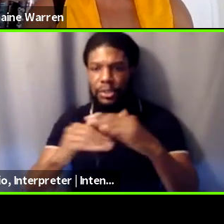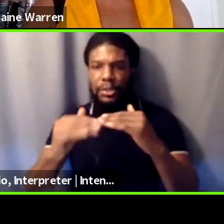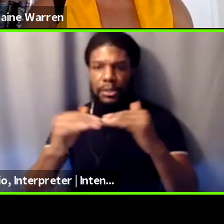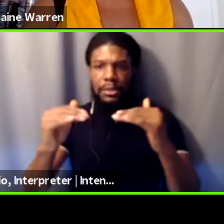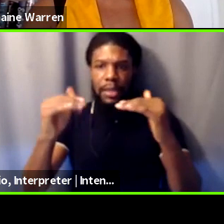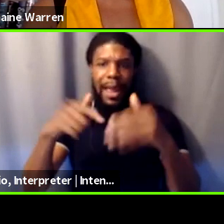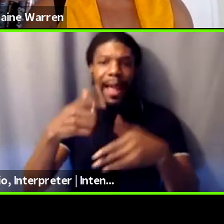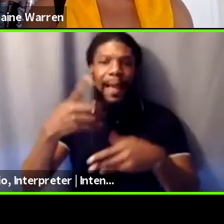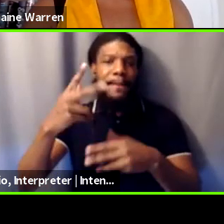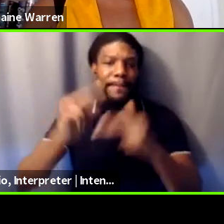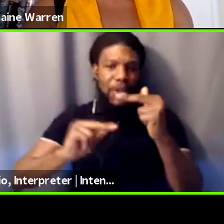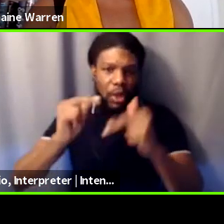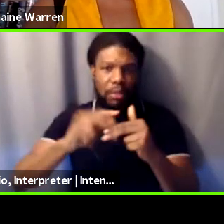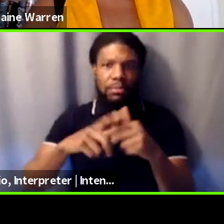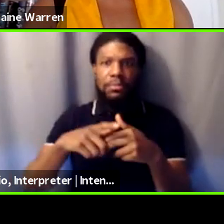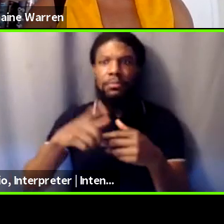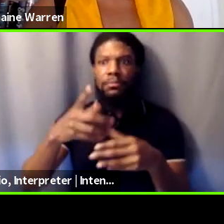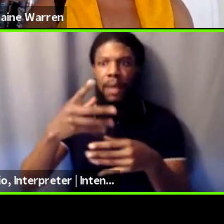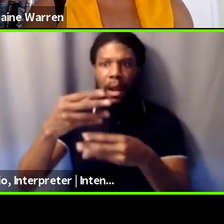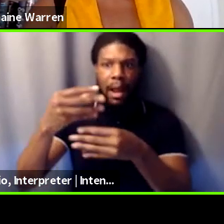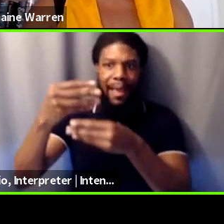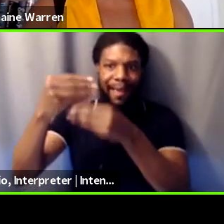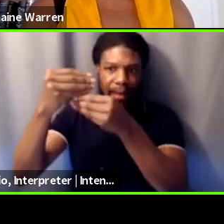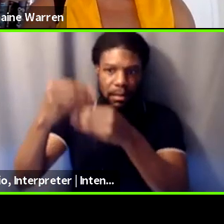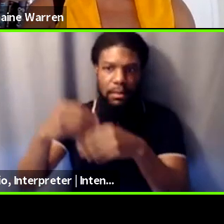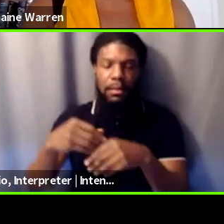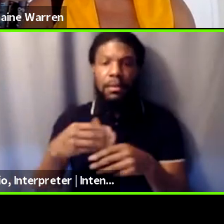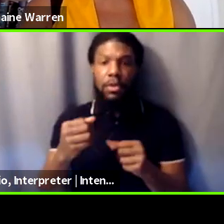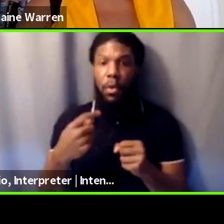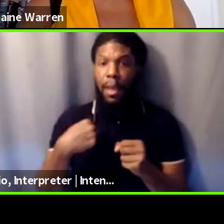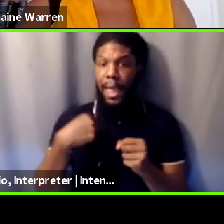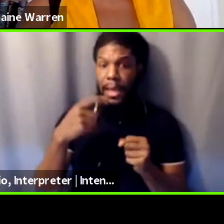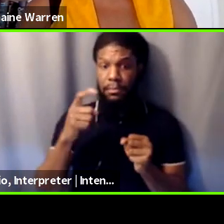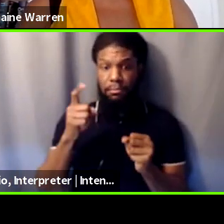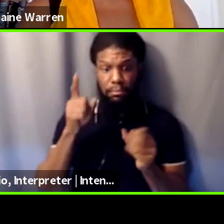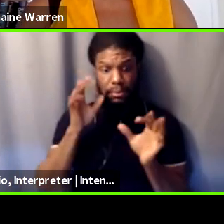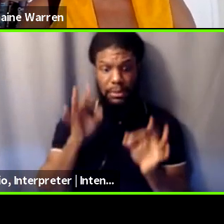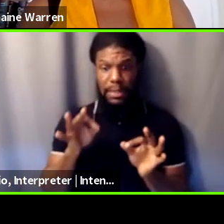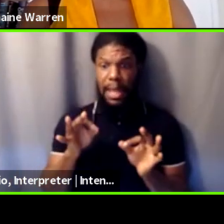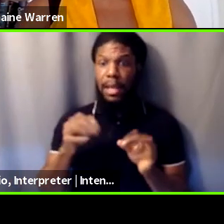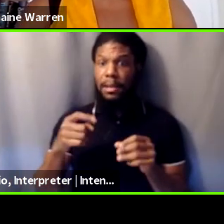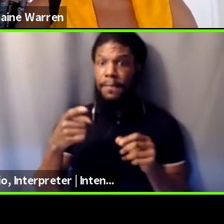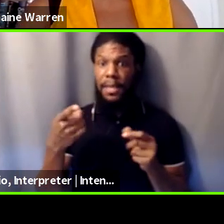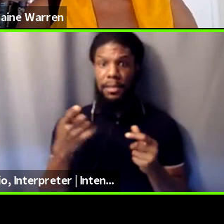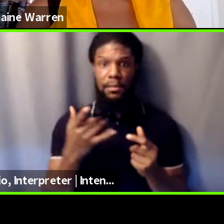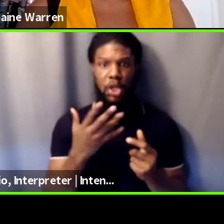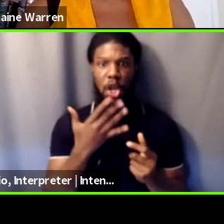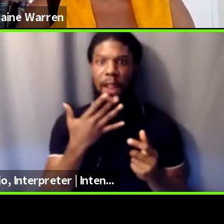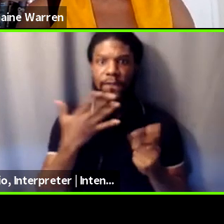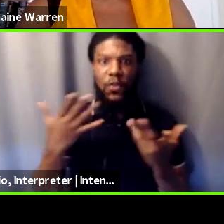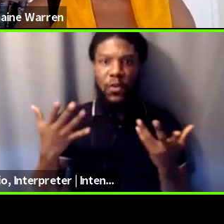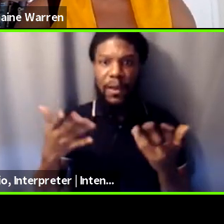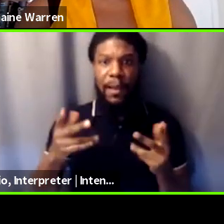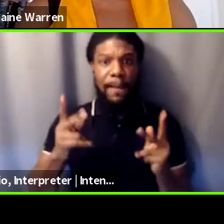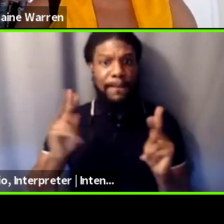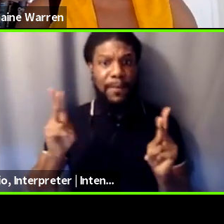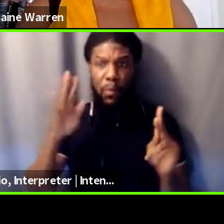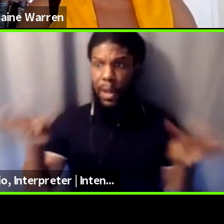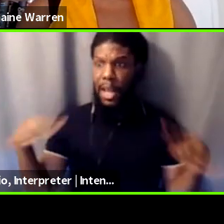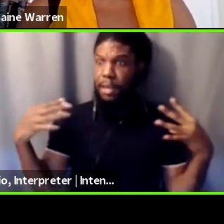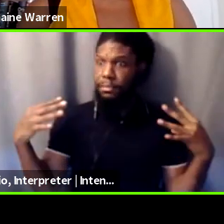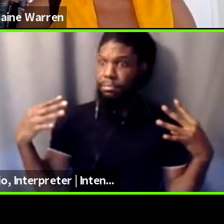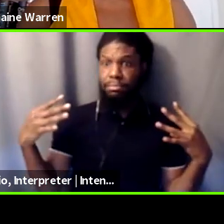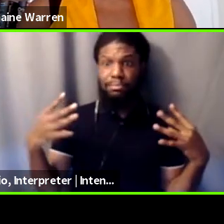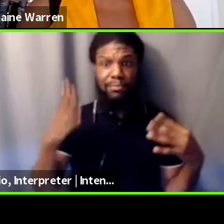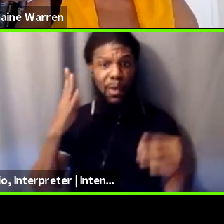that's how I'm choosing to be loud and visible. People are going to look anyway and they're going to ask anyway, so I'm shouting it to